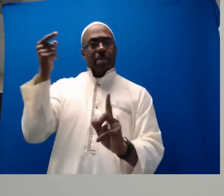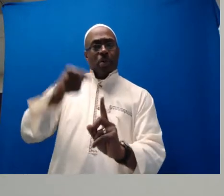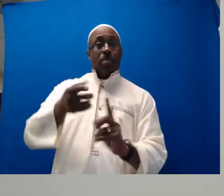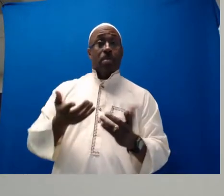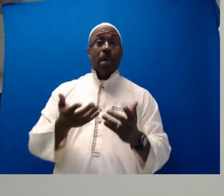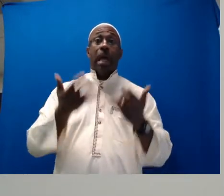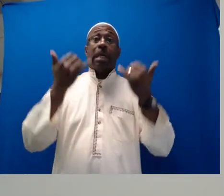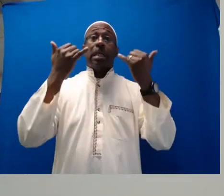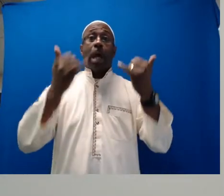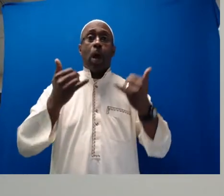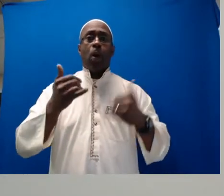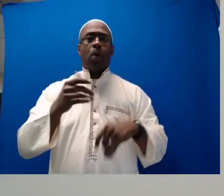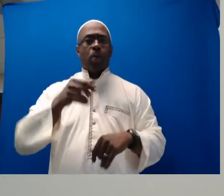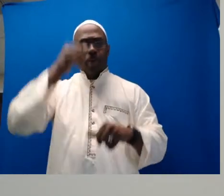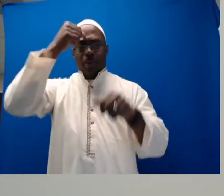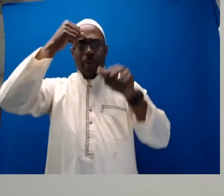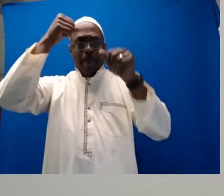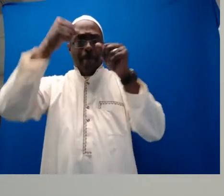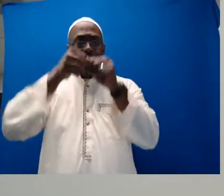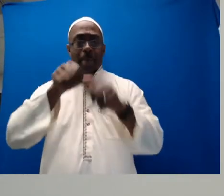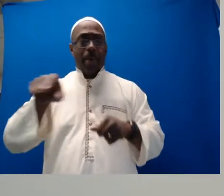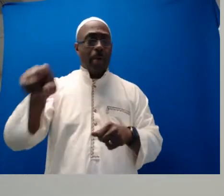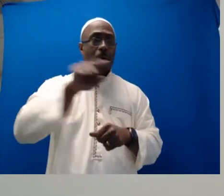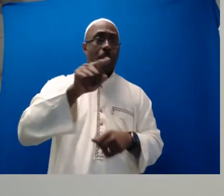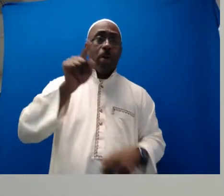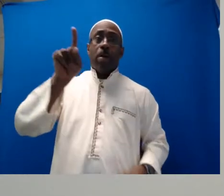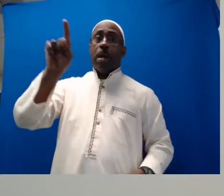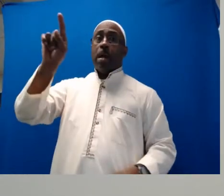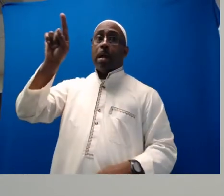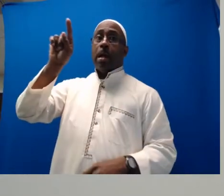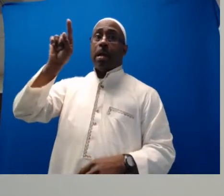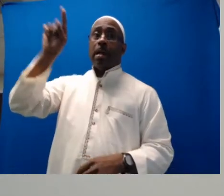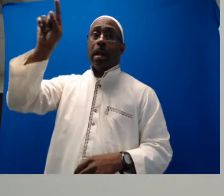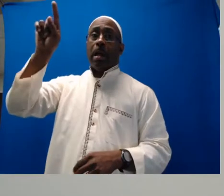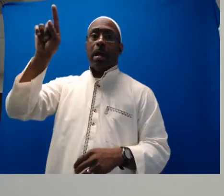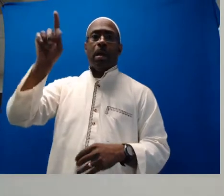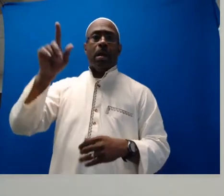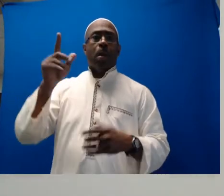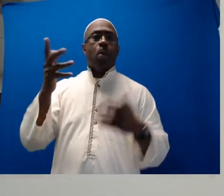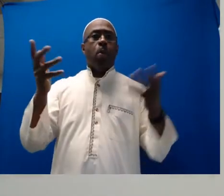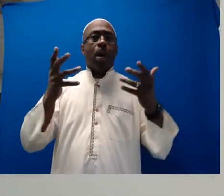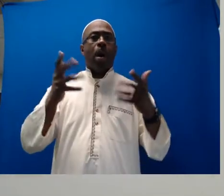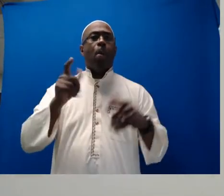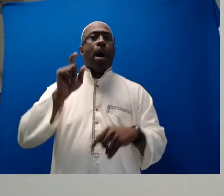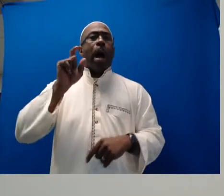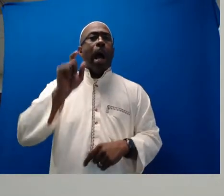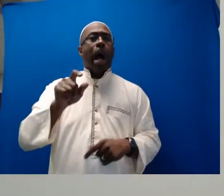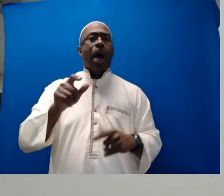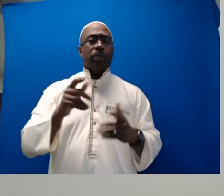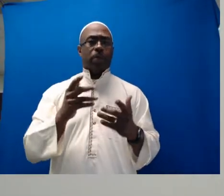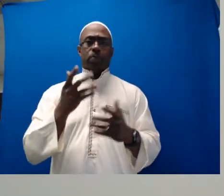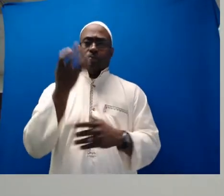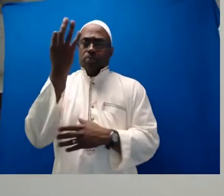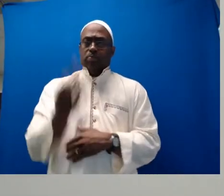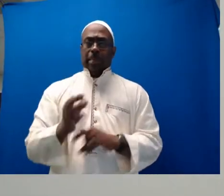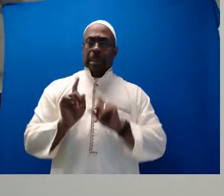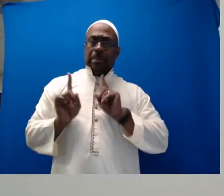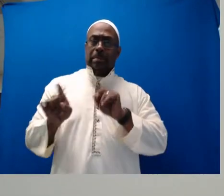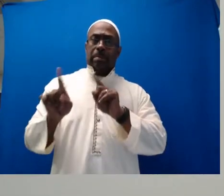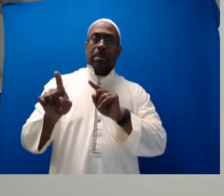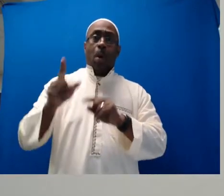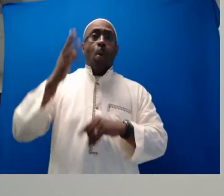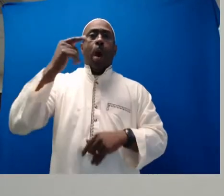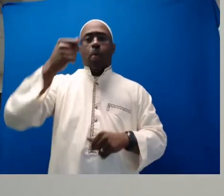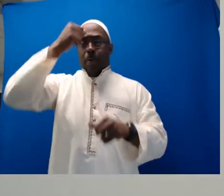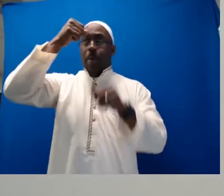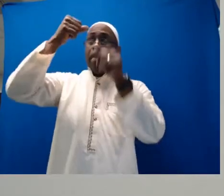Attend the reminder, the remembrance of Allah subhanahu wa ta'ala, that which is going to remind us of him. Remind